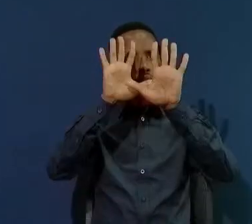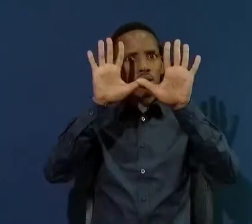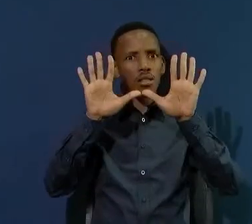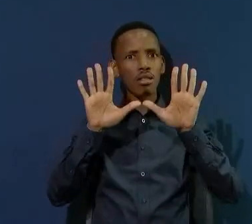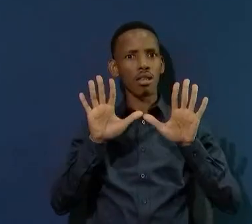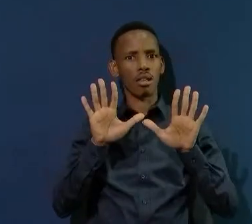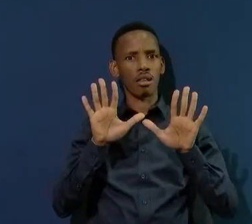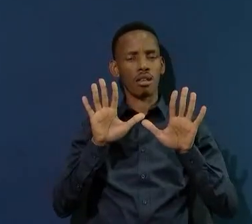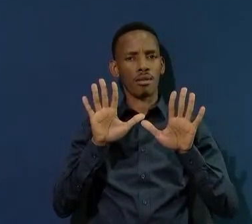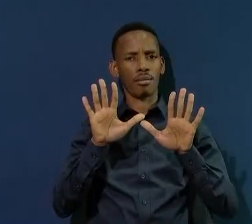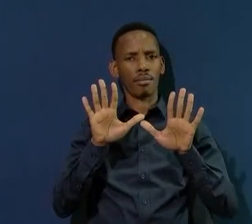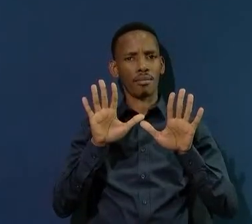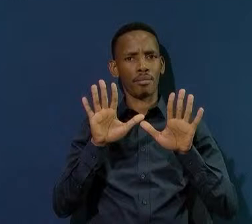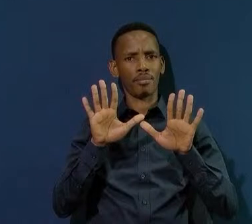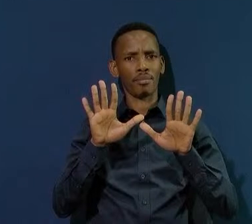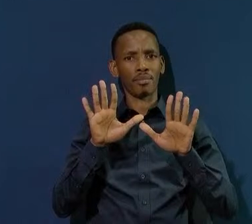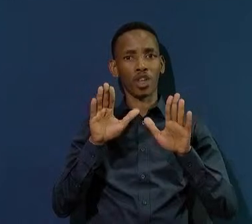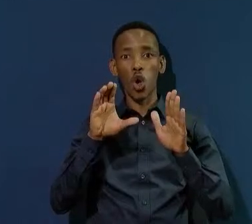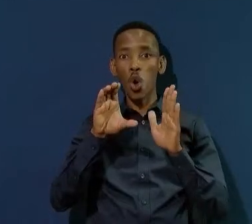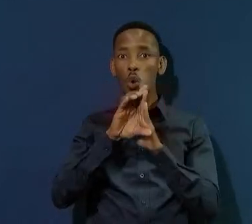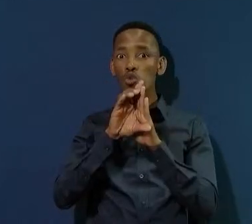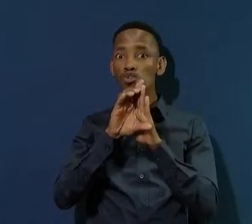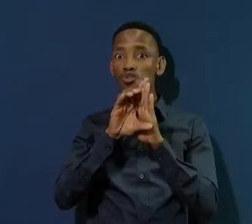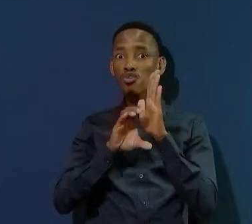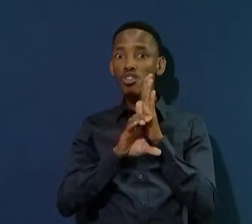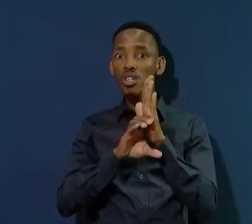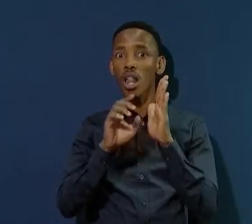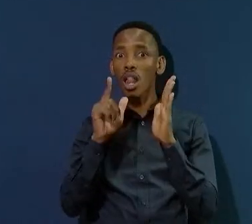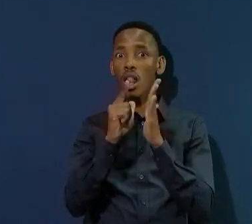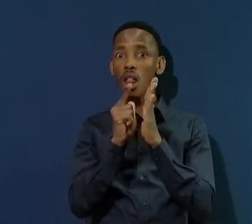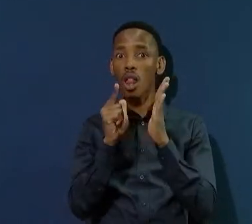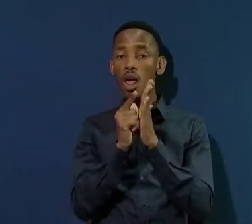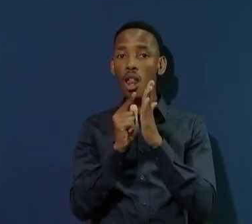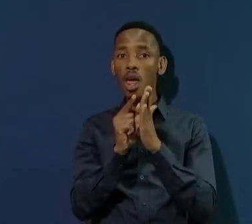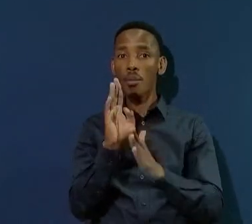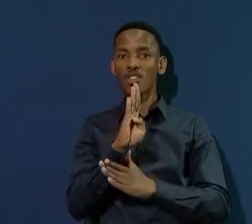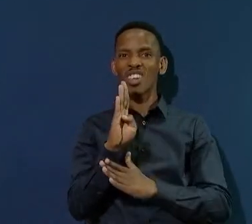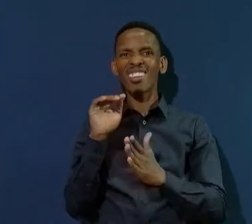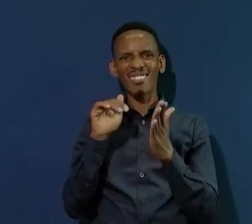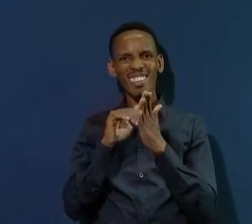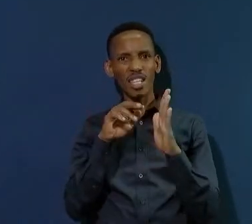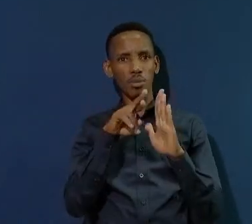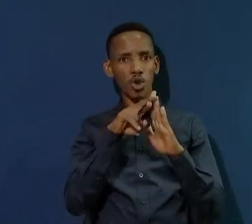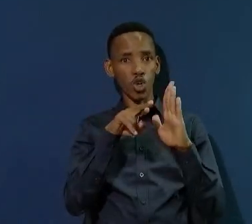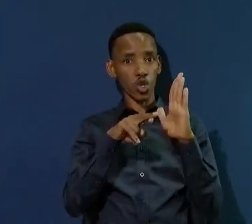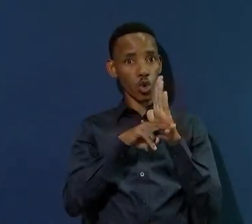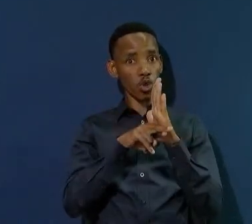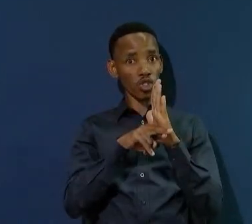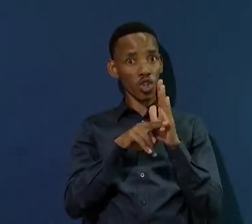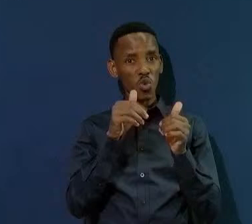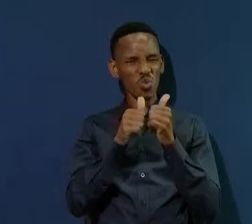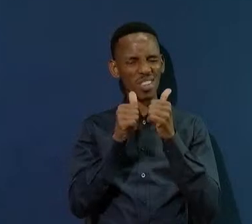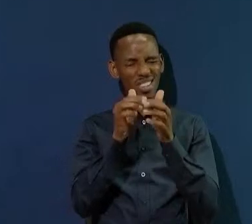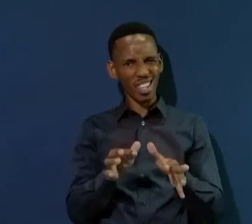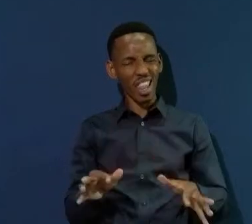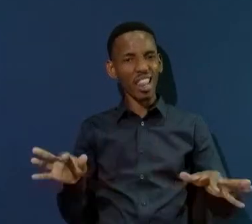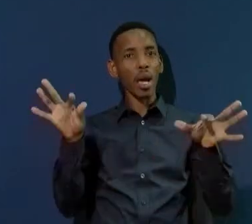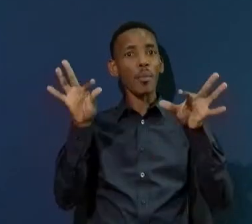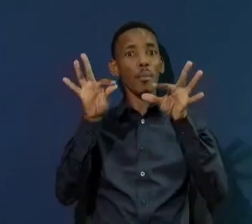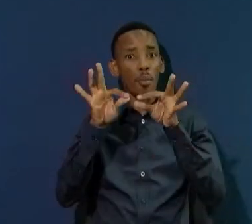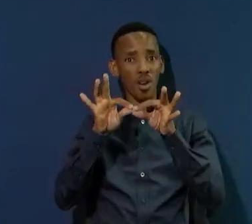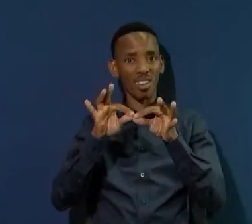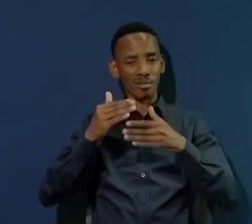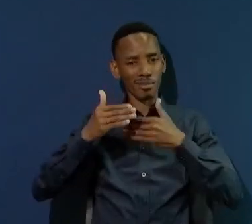gore molao motheo wa se bua le ditsela tse dingwe gore di tlo go nna botlhokwa mo go